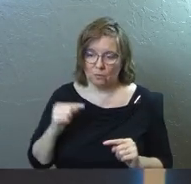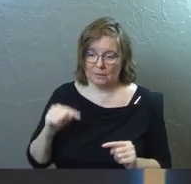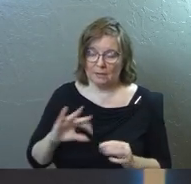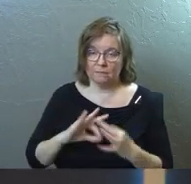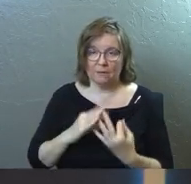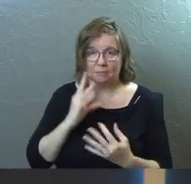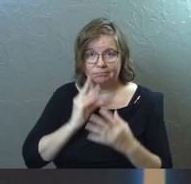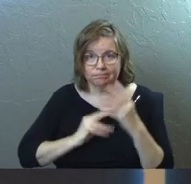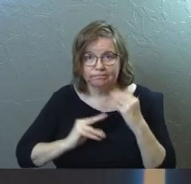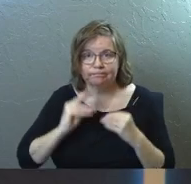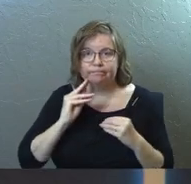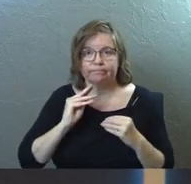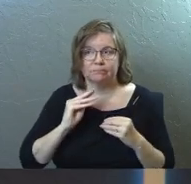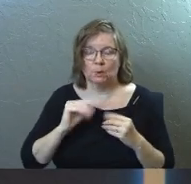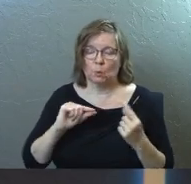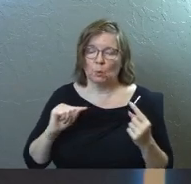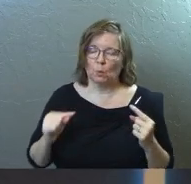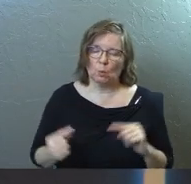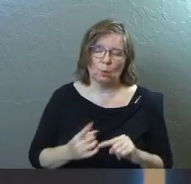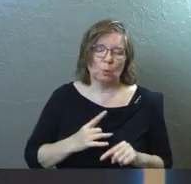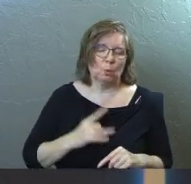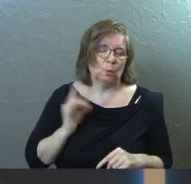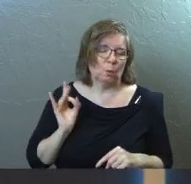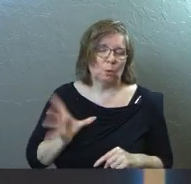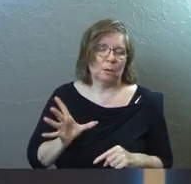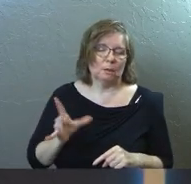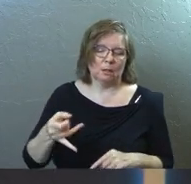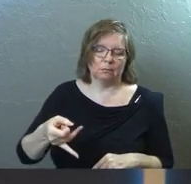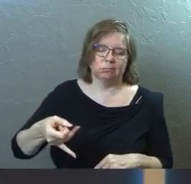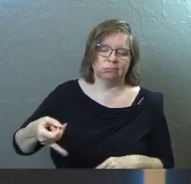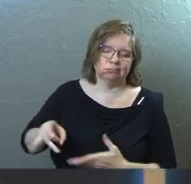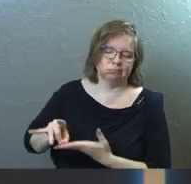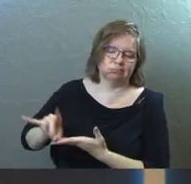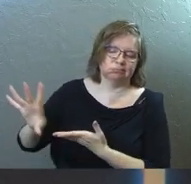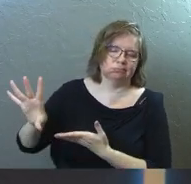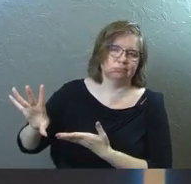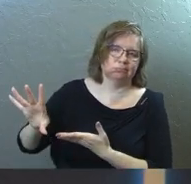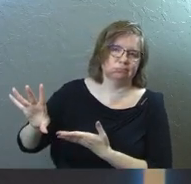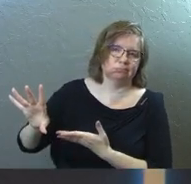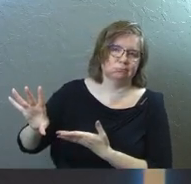this family member is feeling. They were so hurt that they went that far. And it breaks our heart.